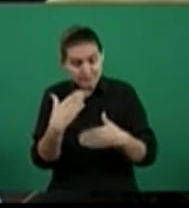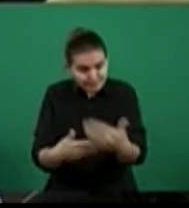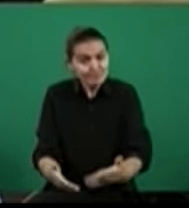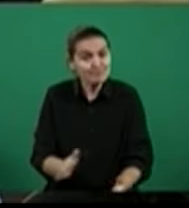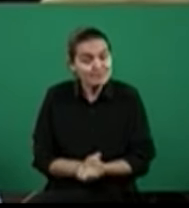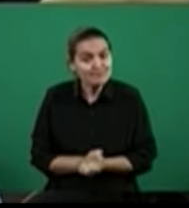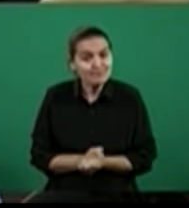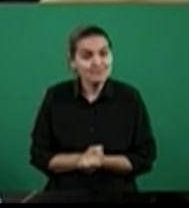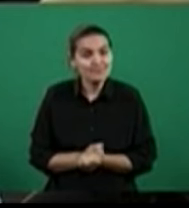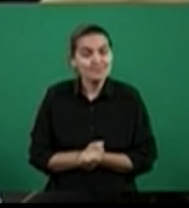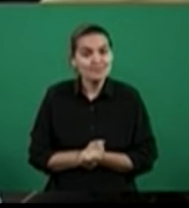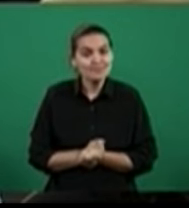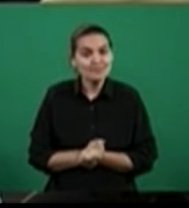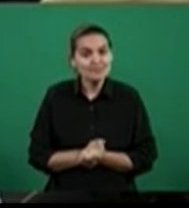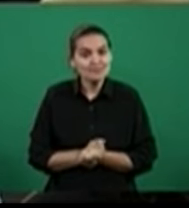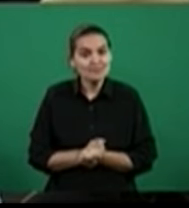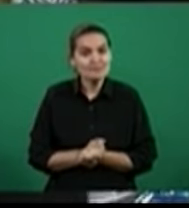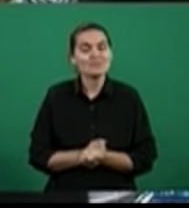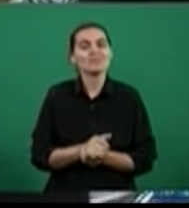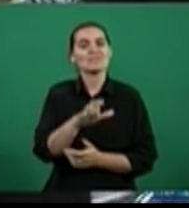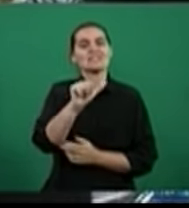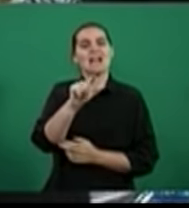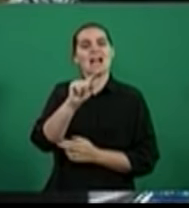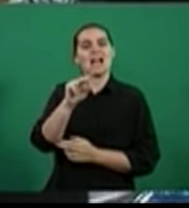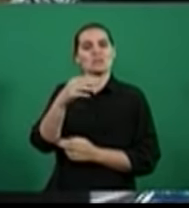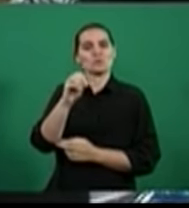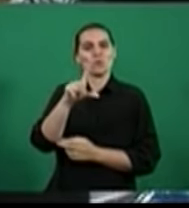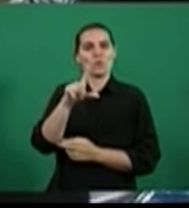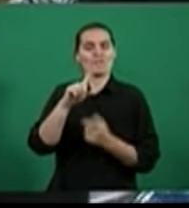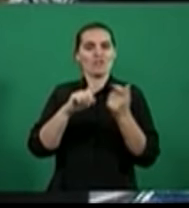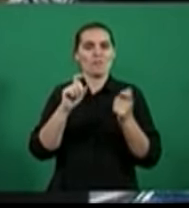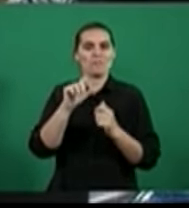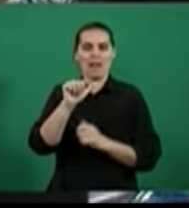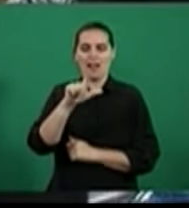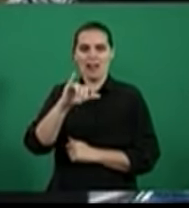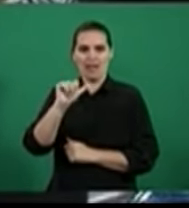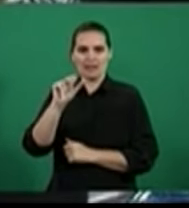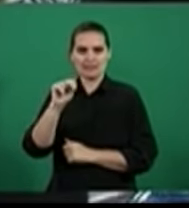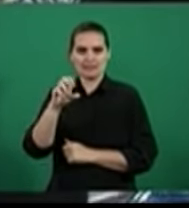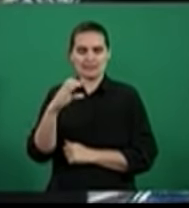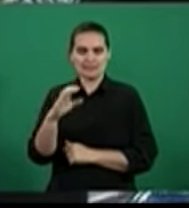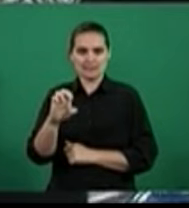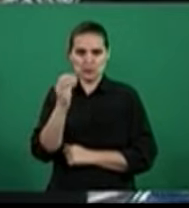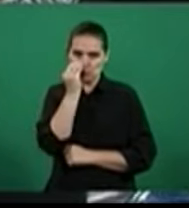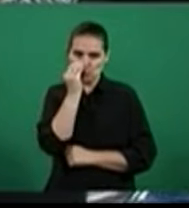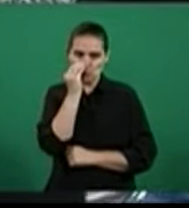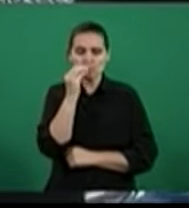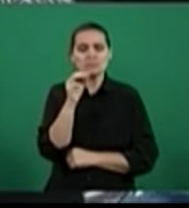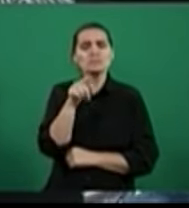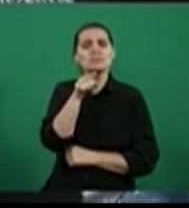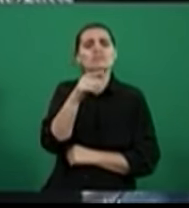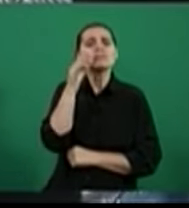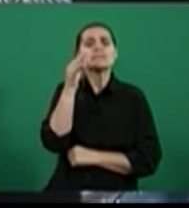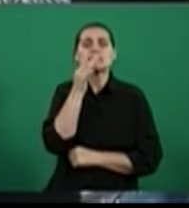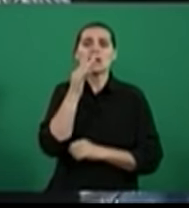Eldrian. It's Atol Dlamini from Alliance News, Governor. The MPC statement says major global central